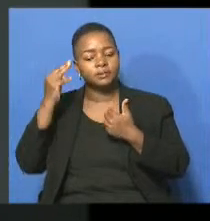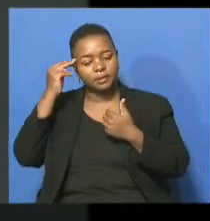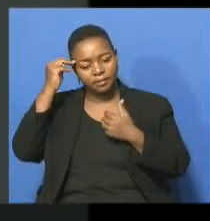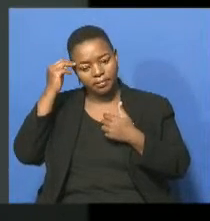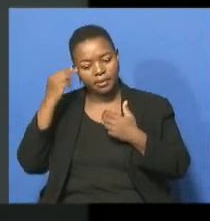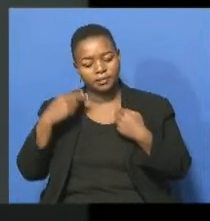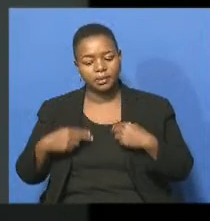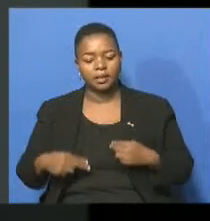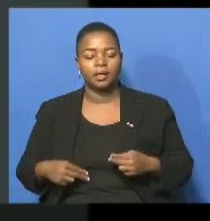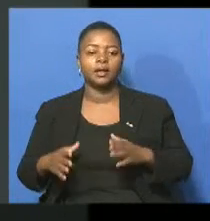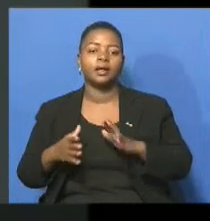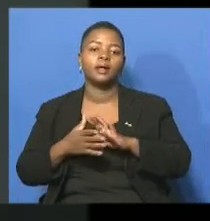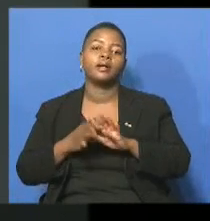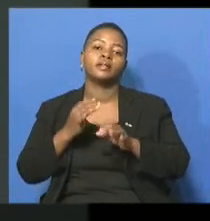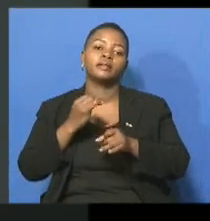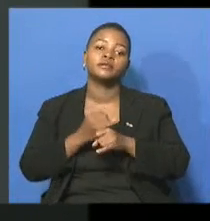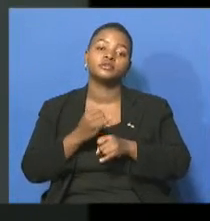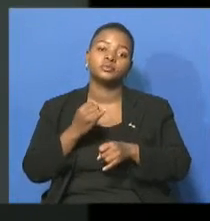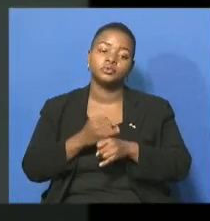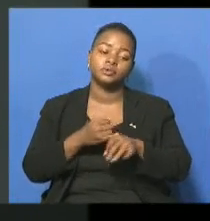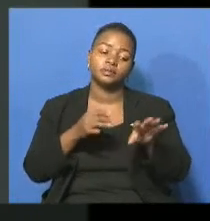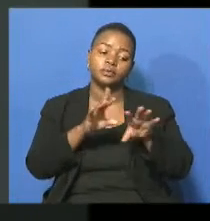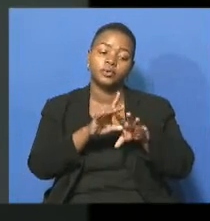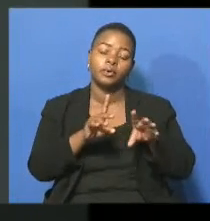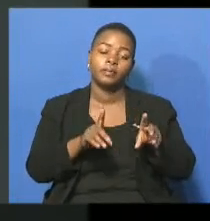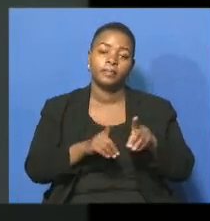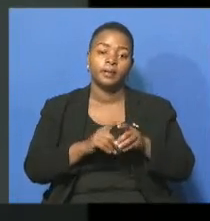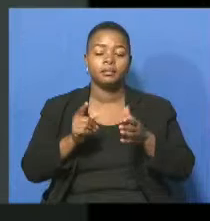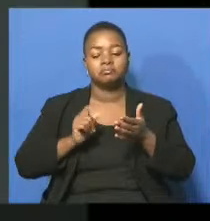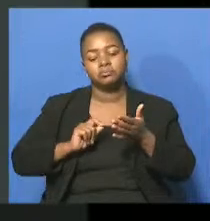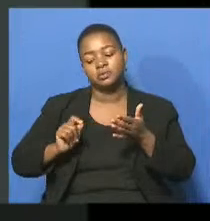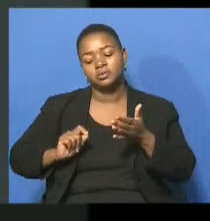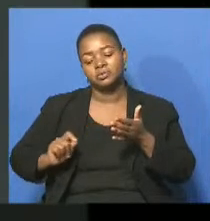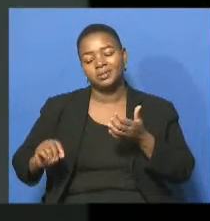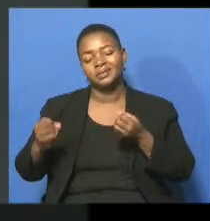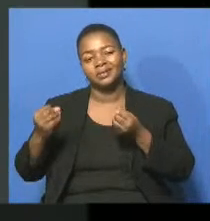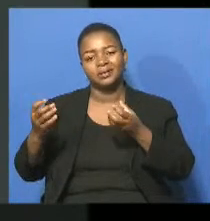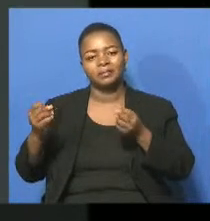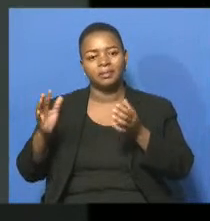which has been written about in a lot of papers.